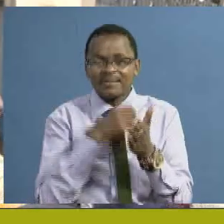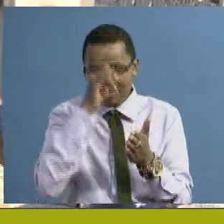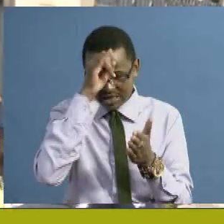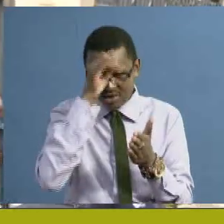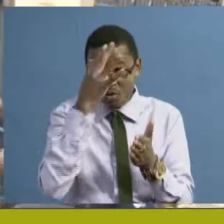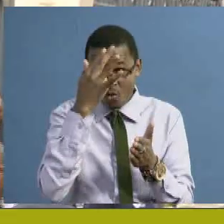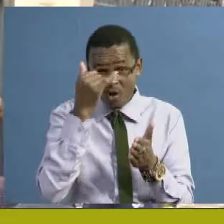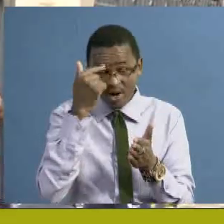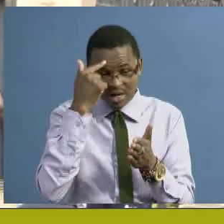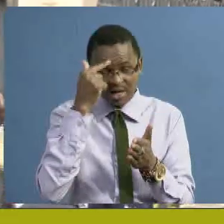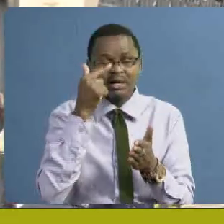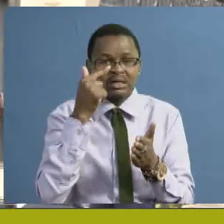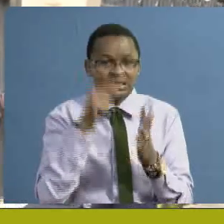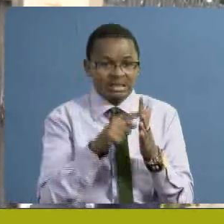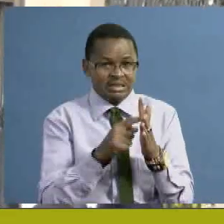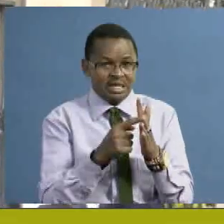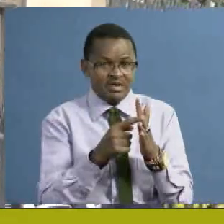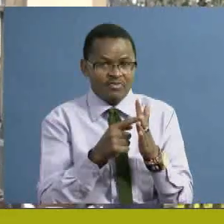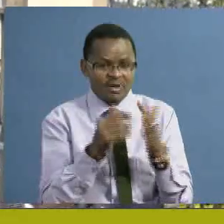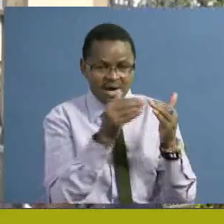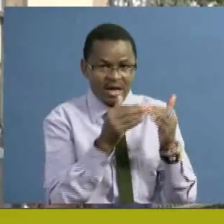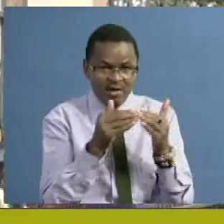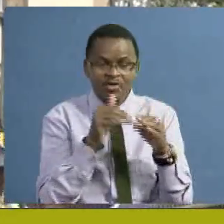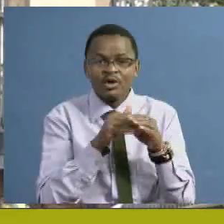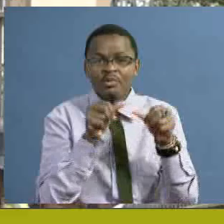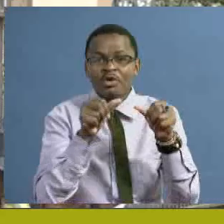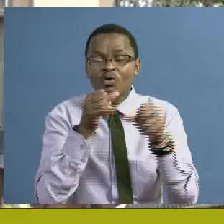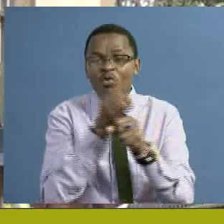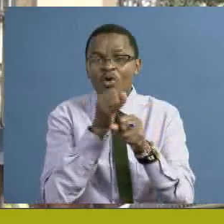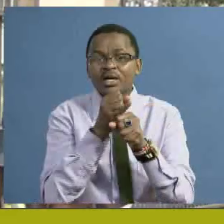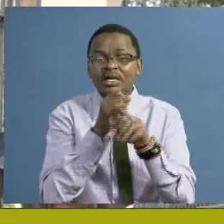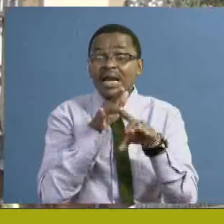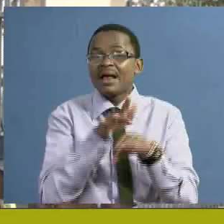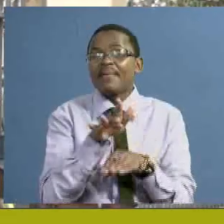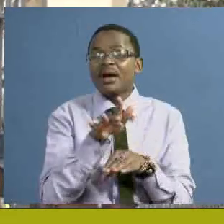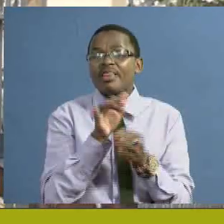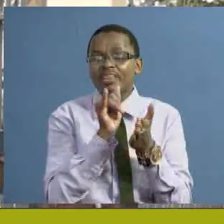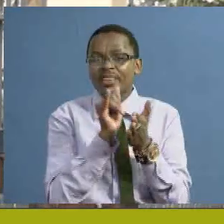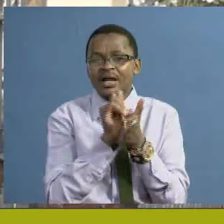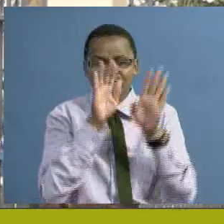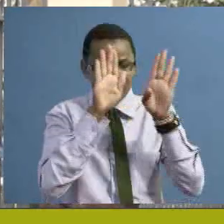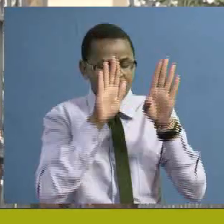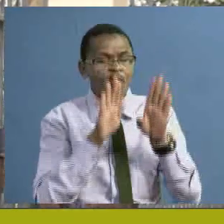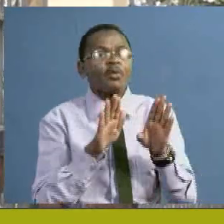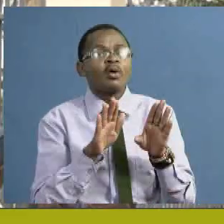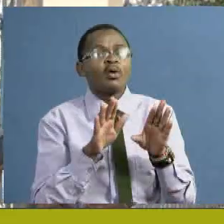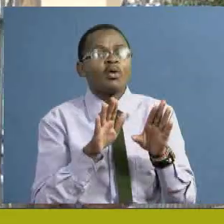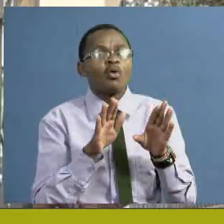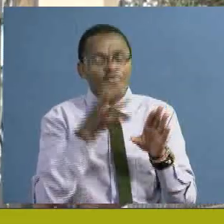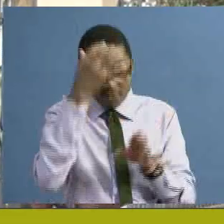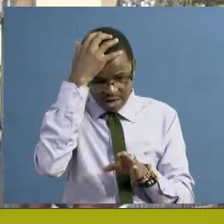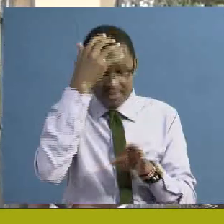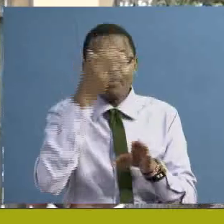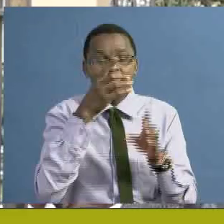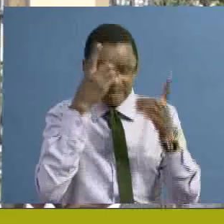out of the kicked out of the equation, and we proceed like we're working in a vacuum. And that's the importance of the Lamu